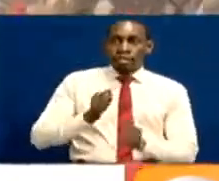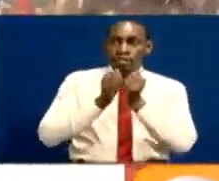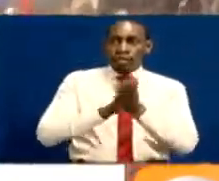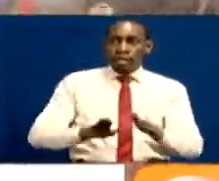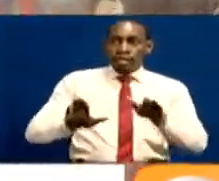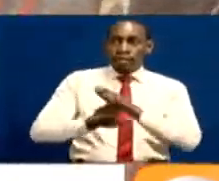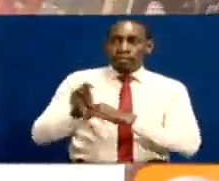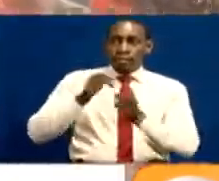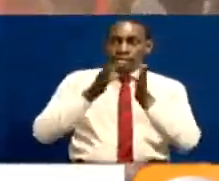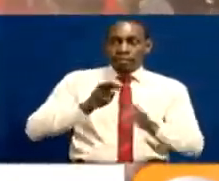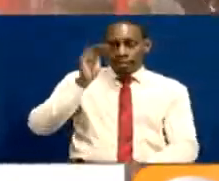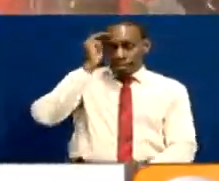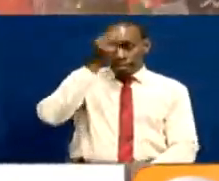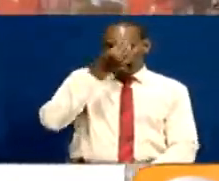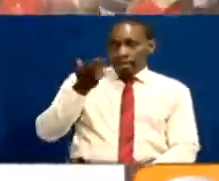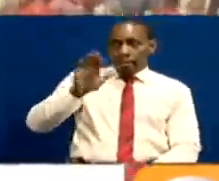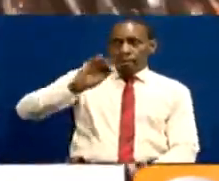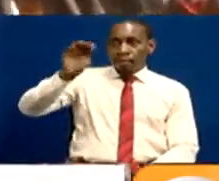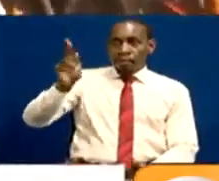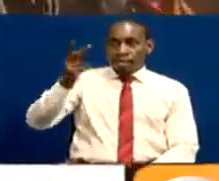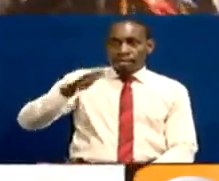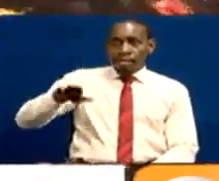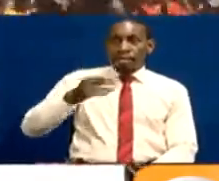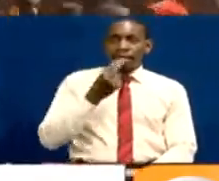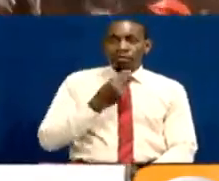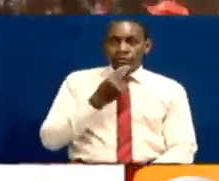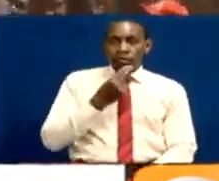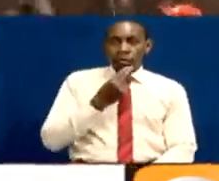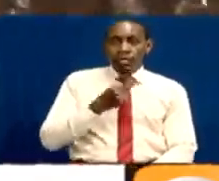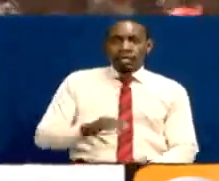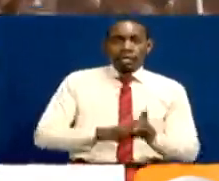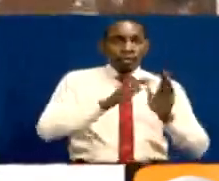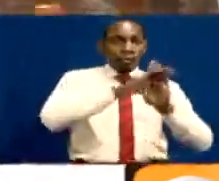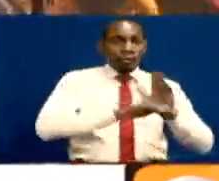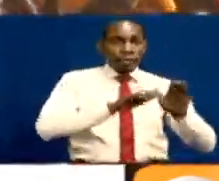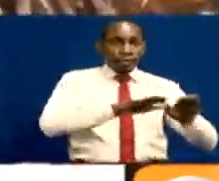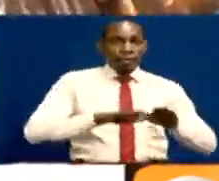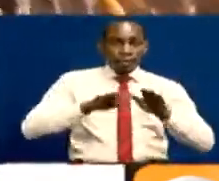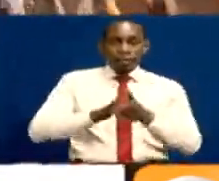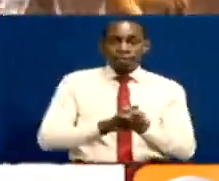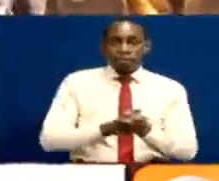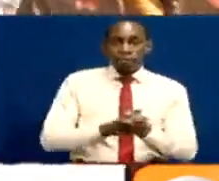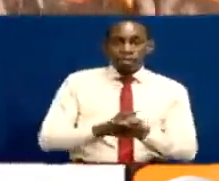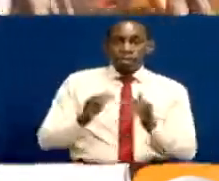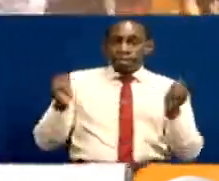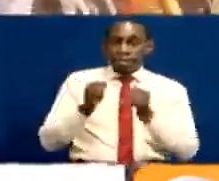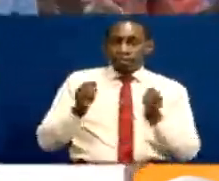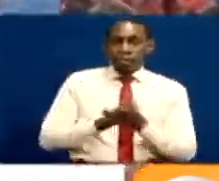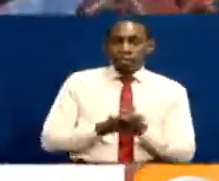running mate Martha Karua returning to the Mount Kenya region Tuesday with scheduled rallies in Naibor,